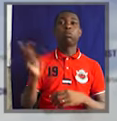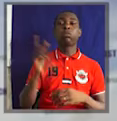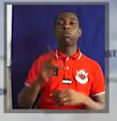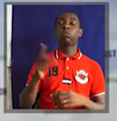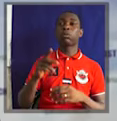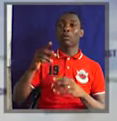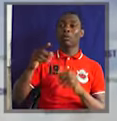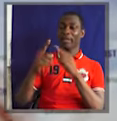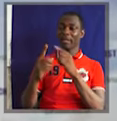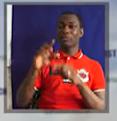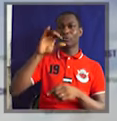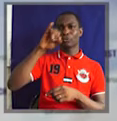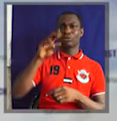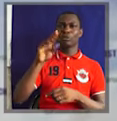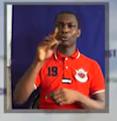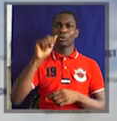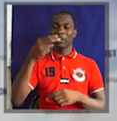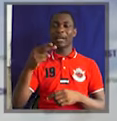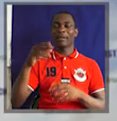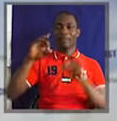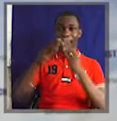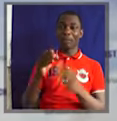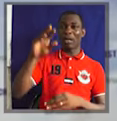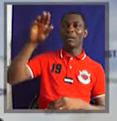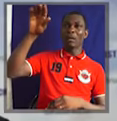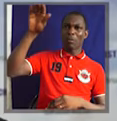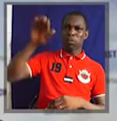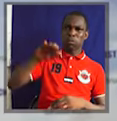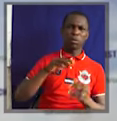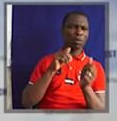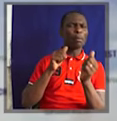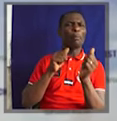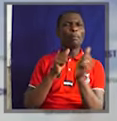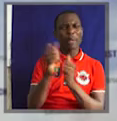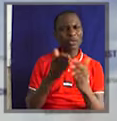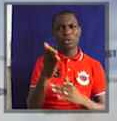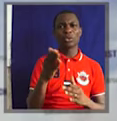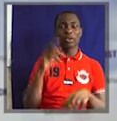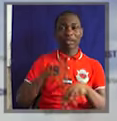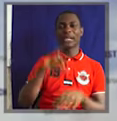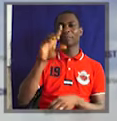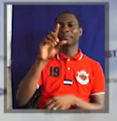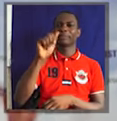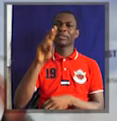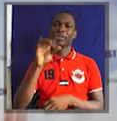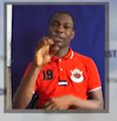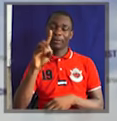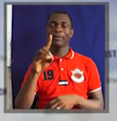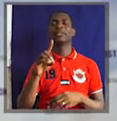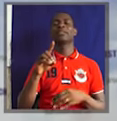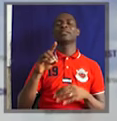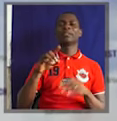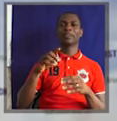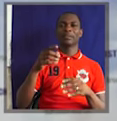na awudie a yehwie emoja eguo wodi msa David here na bi so person will see a third time onyankopon onyankopon kasa da bi wonsam ewo